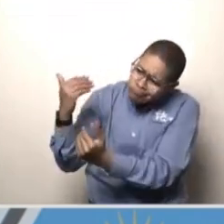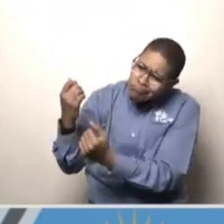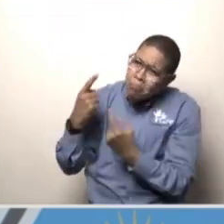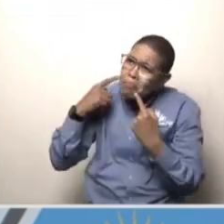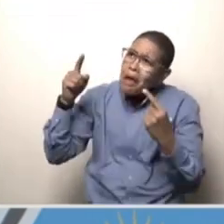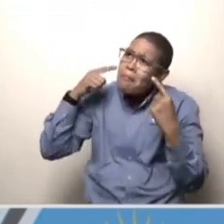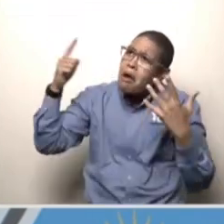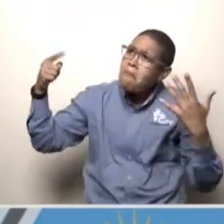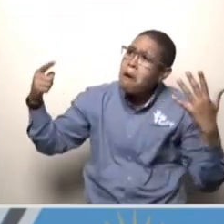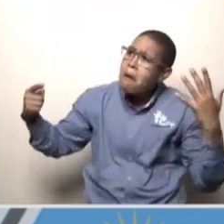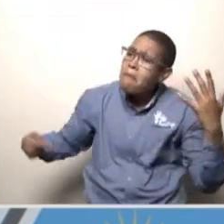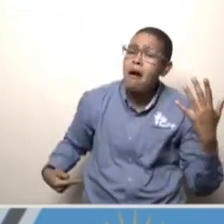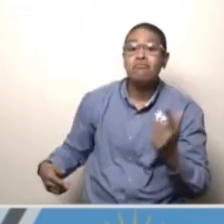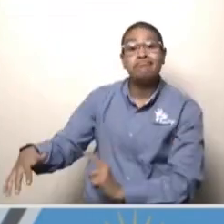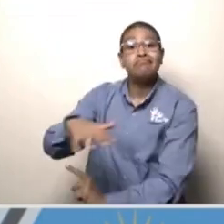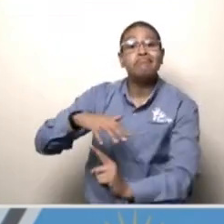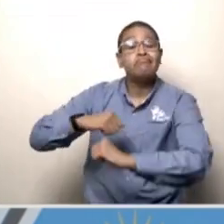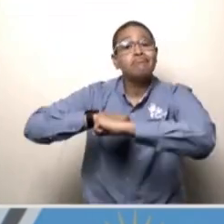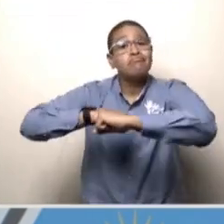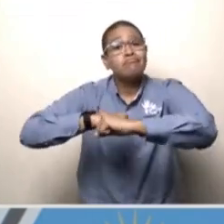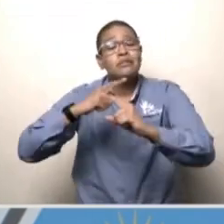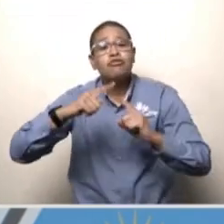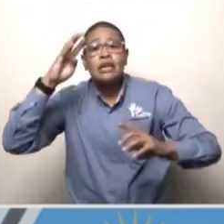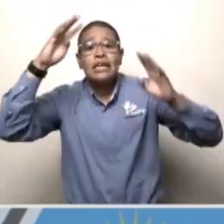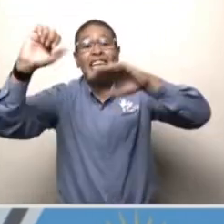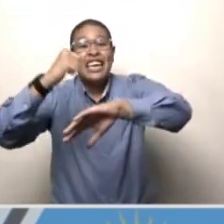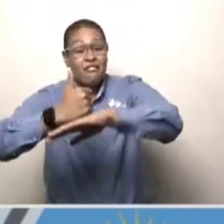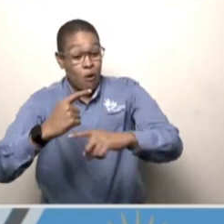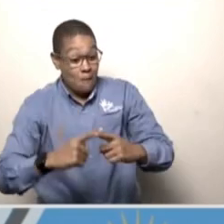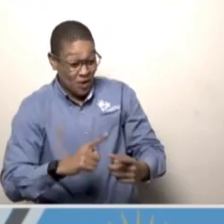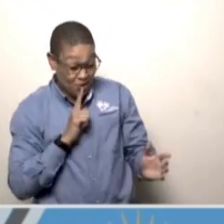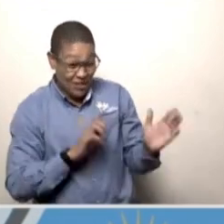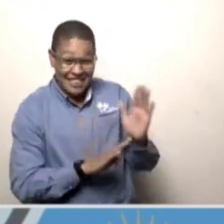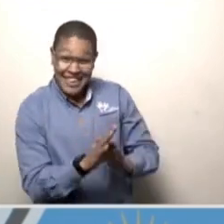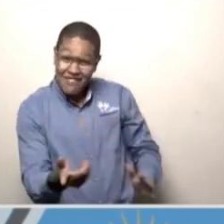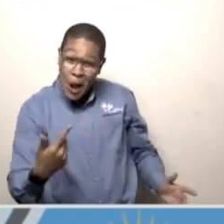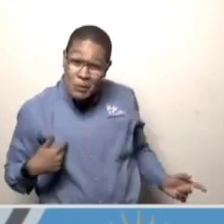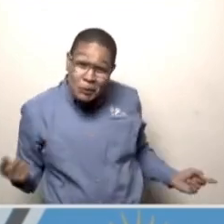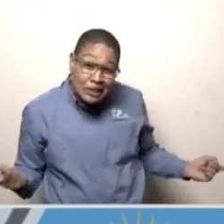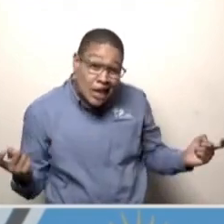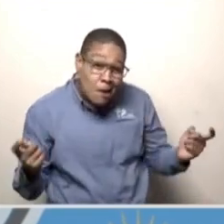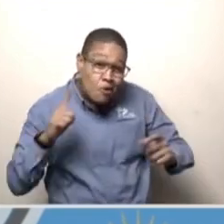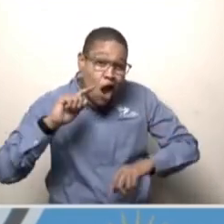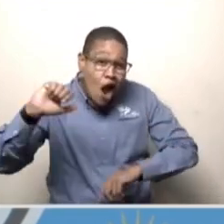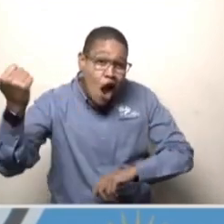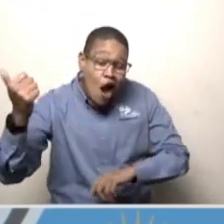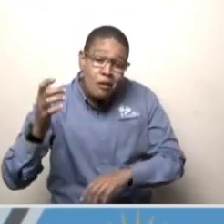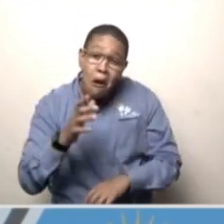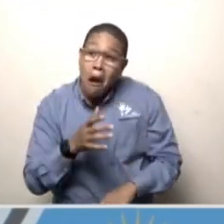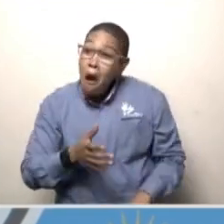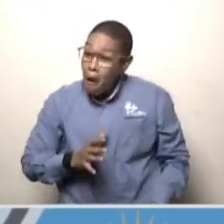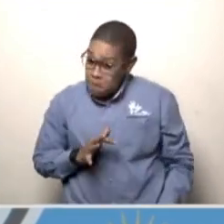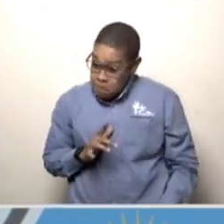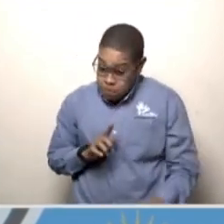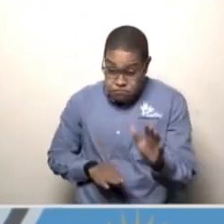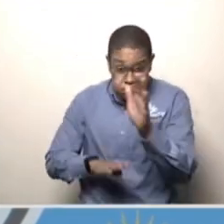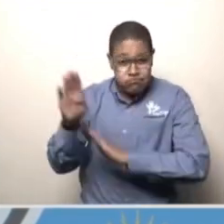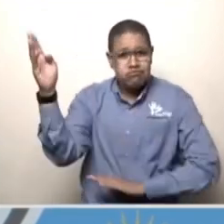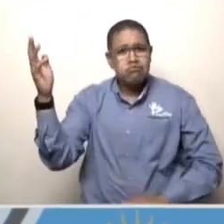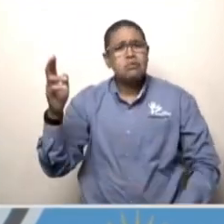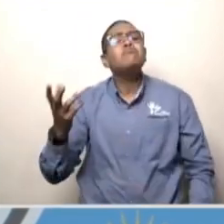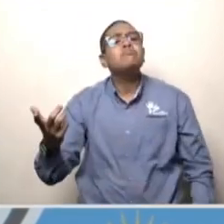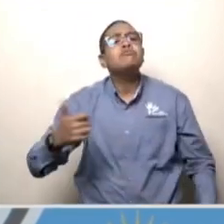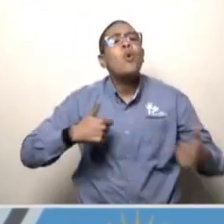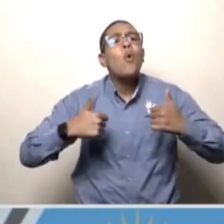of environmental protection, innovation, and development. And we celebrate another particular milestone, Rwanda's achievement of